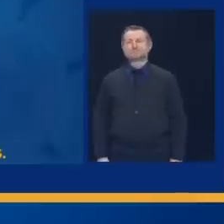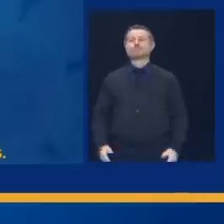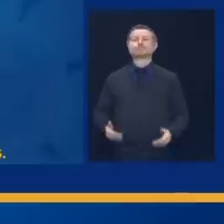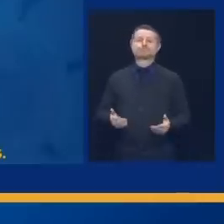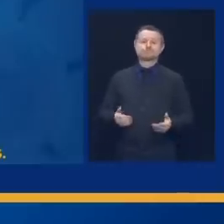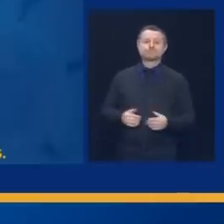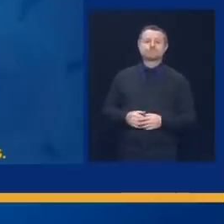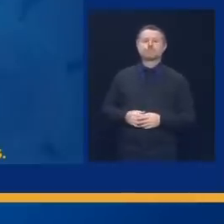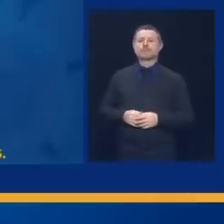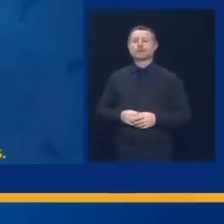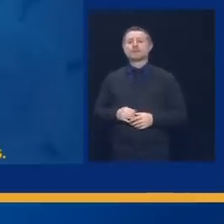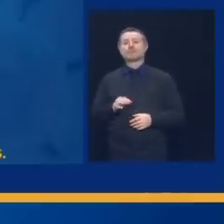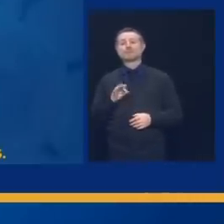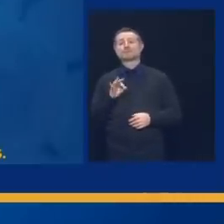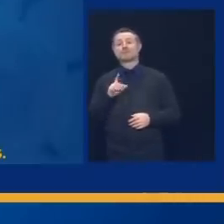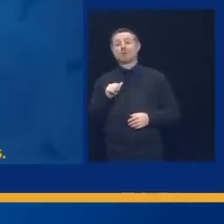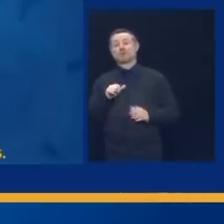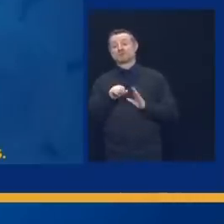State of Florida,